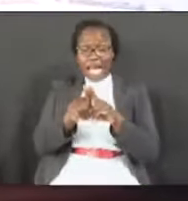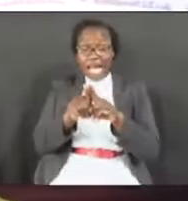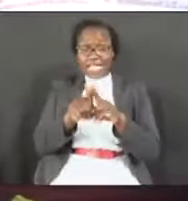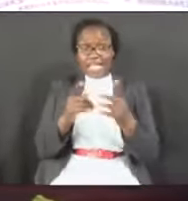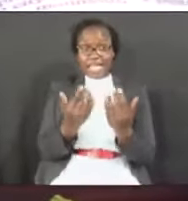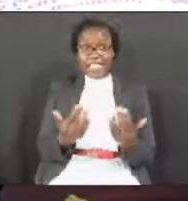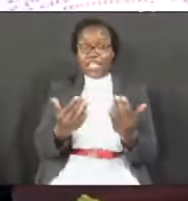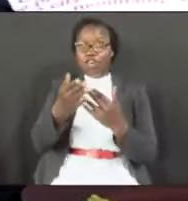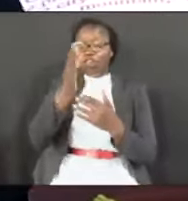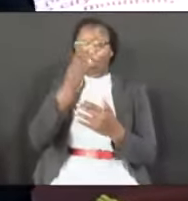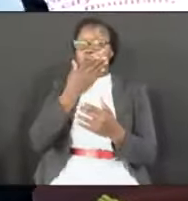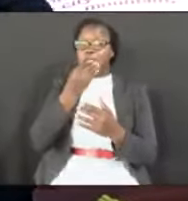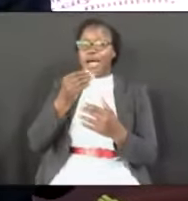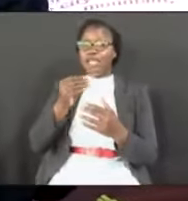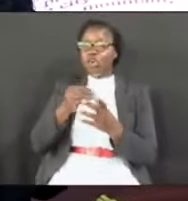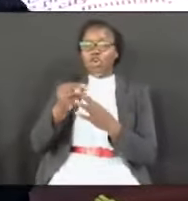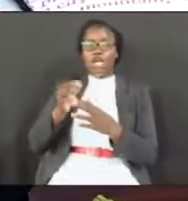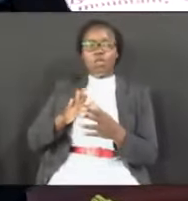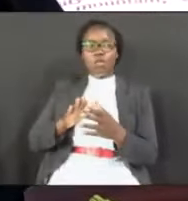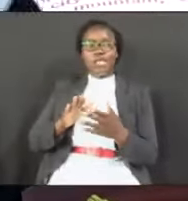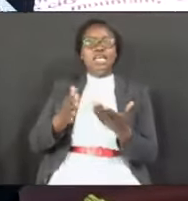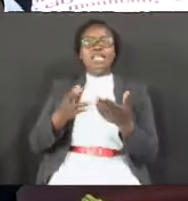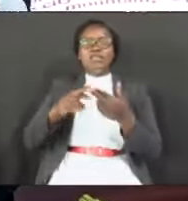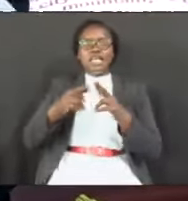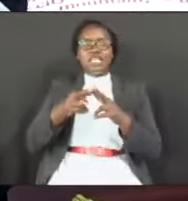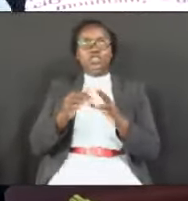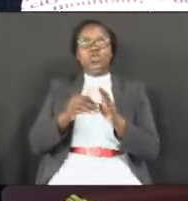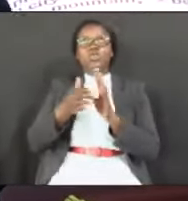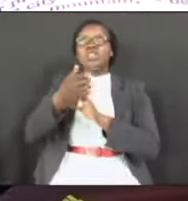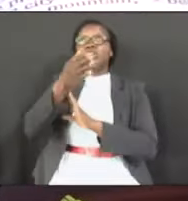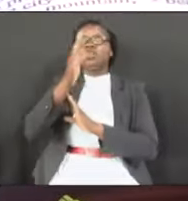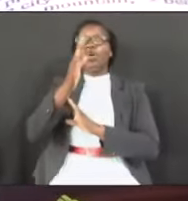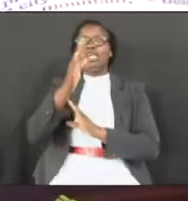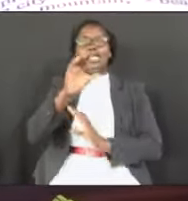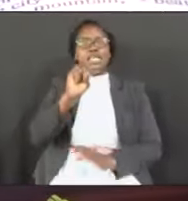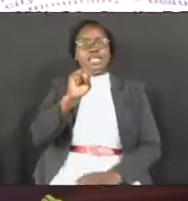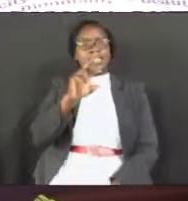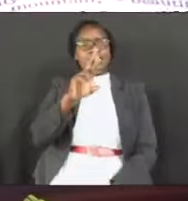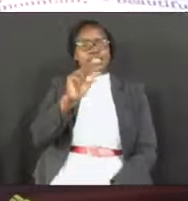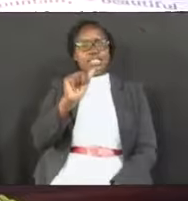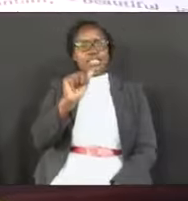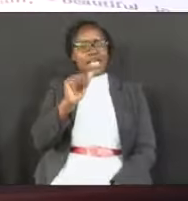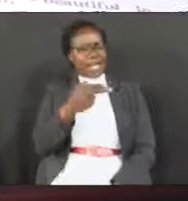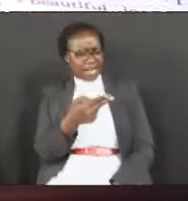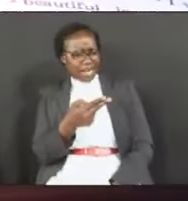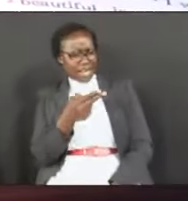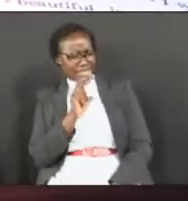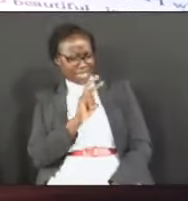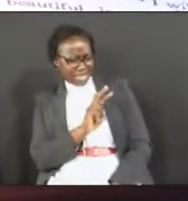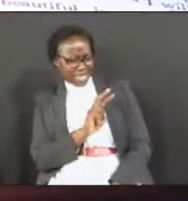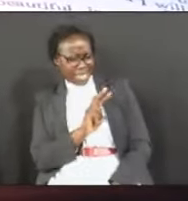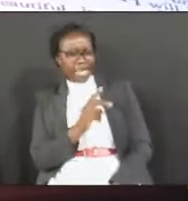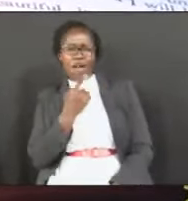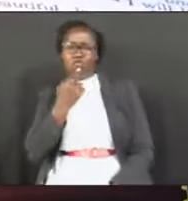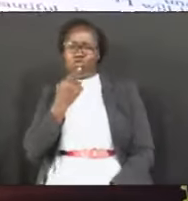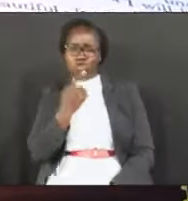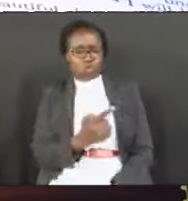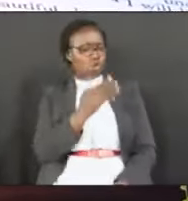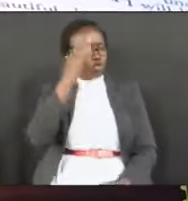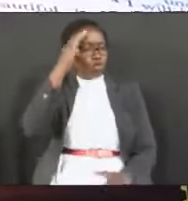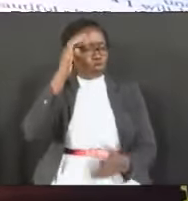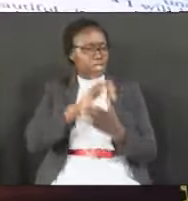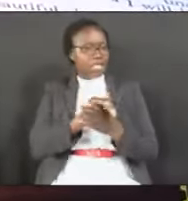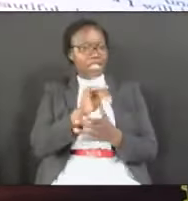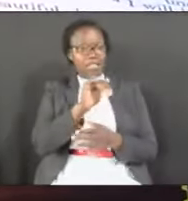a man or woman in a relationship with God. Sarah kept on watching. And I am persuaded deeply to believe that